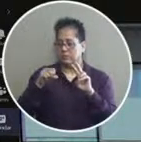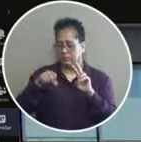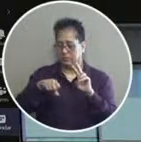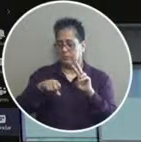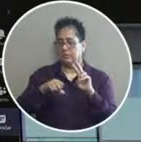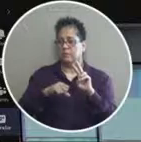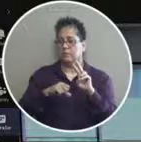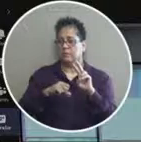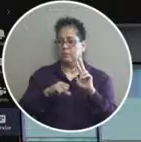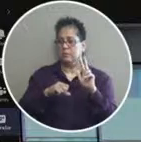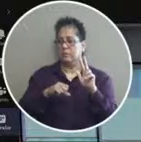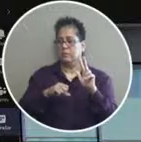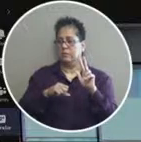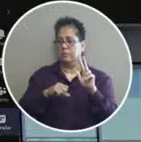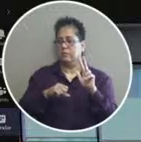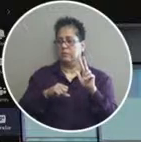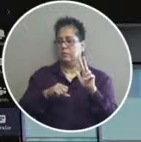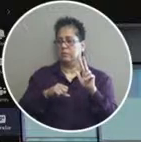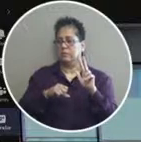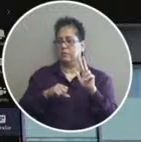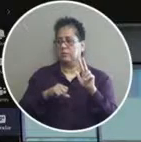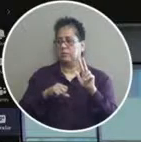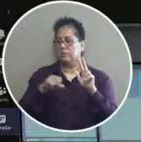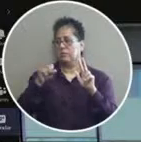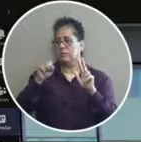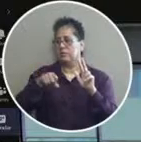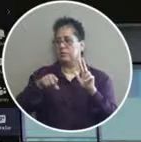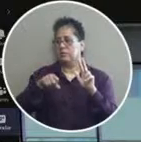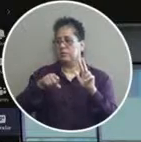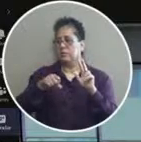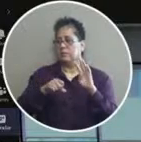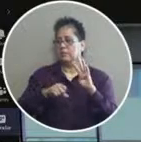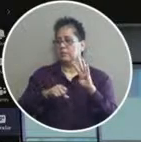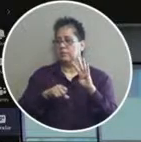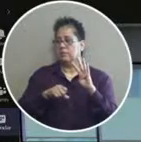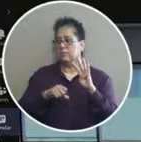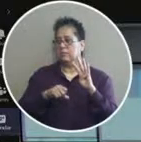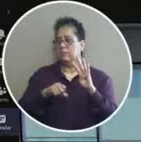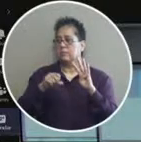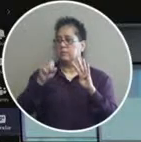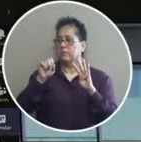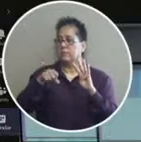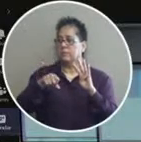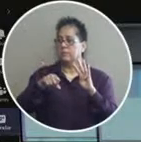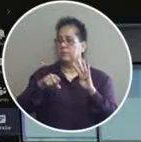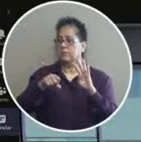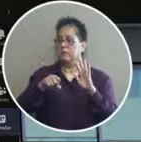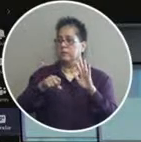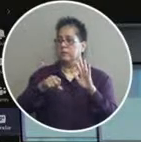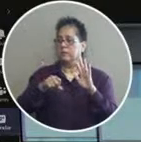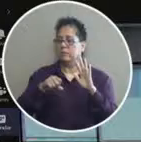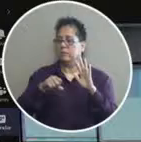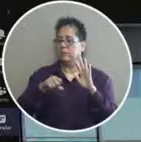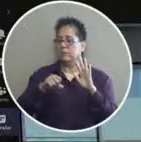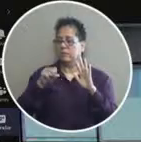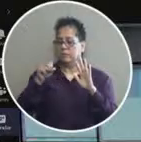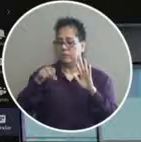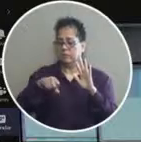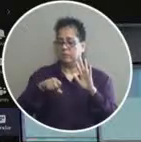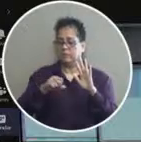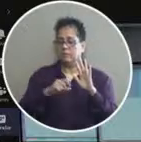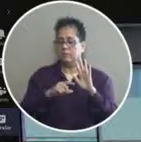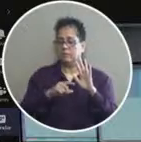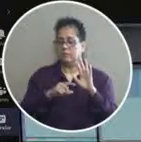Aye. Hernandez. Yes. Morgan. Yes. Salcido.